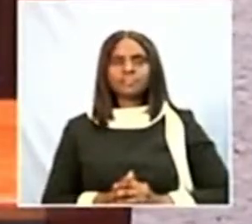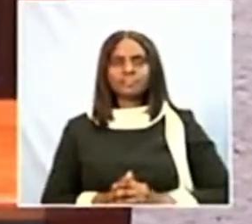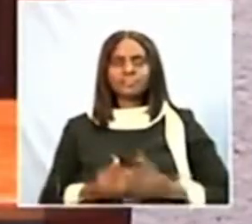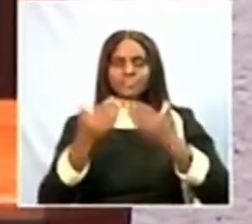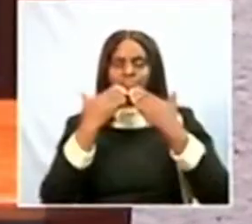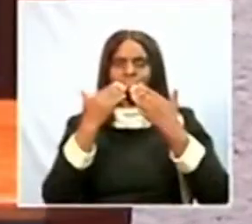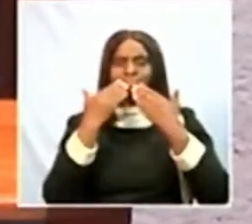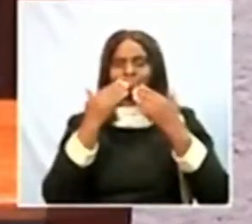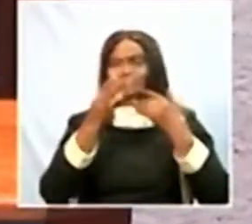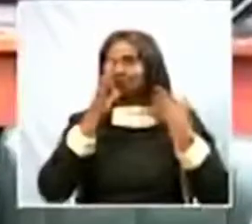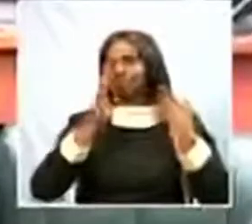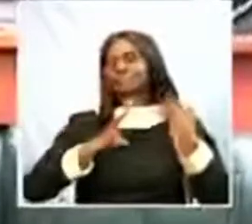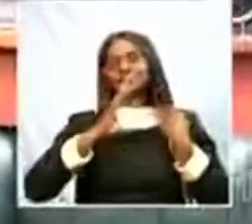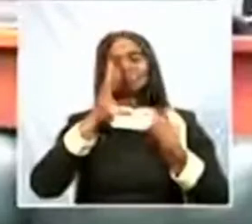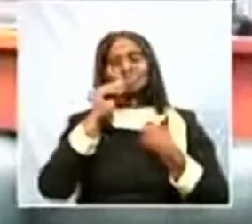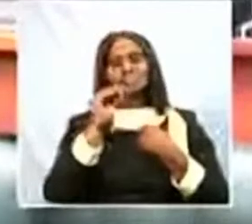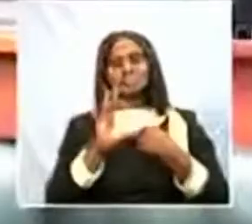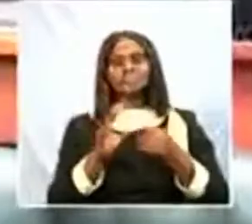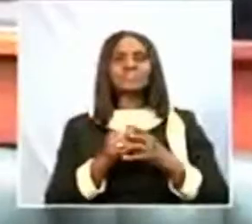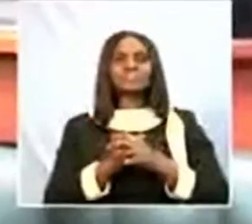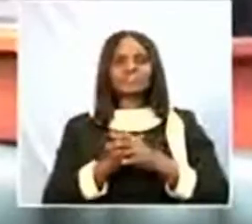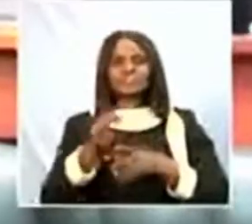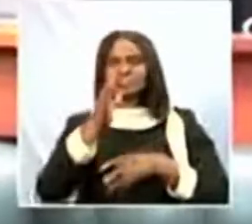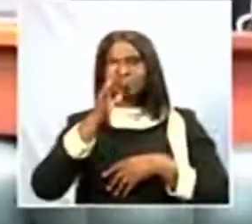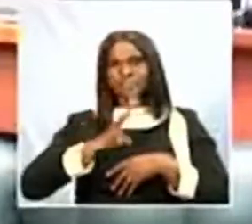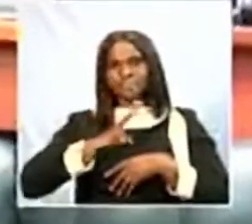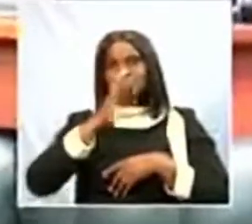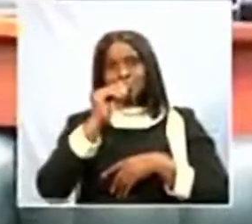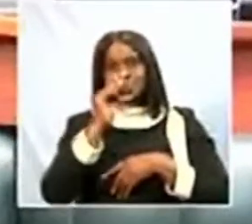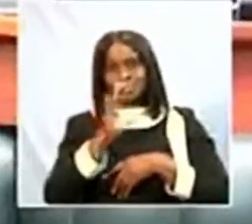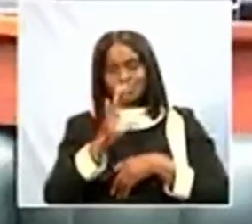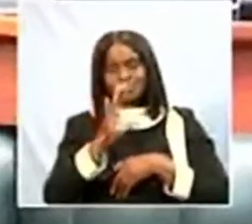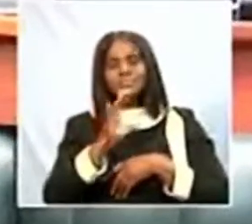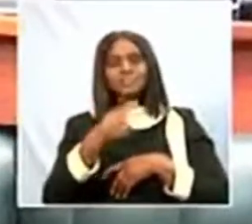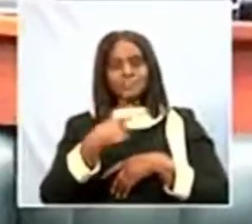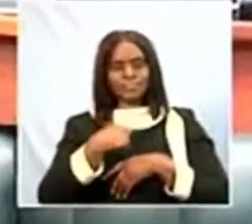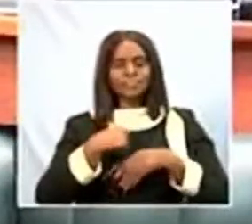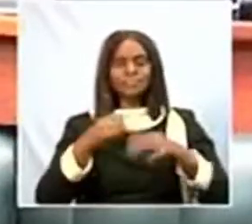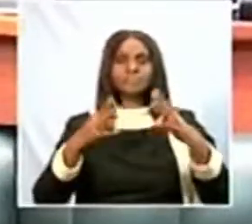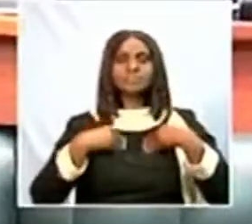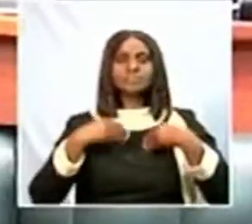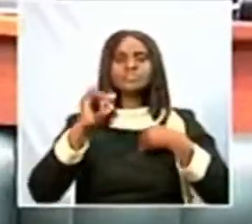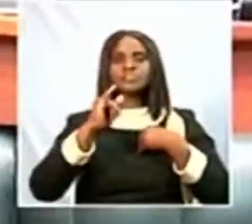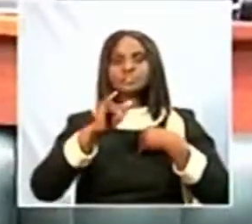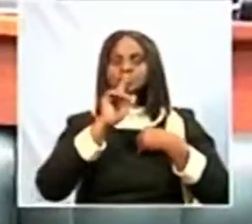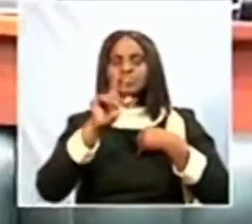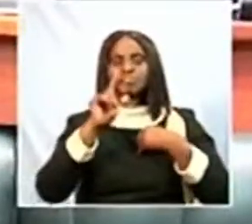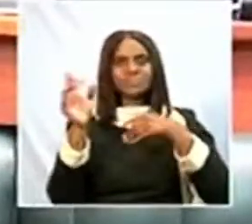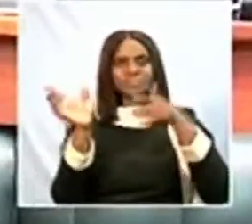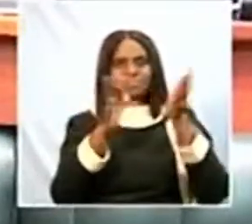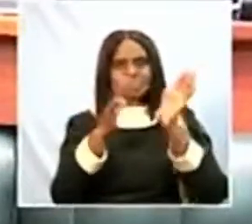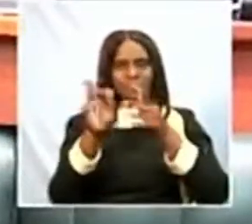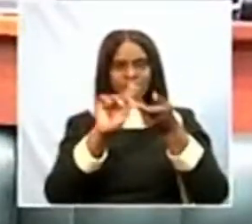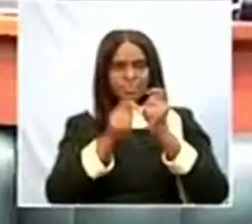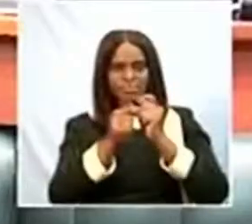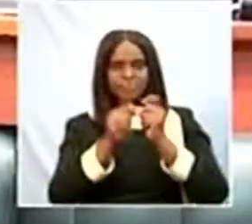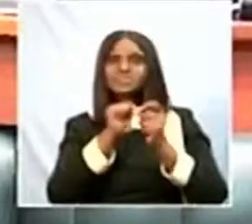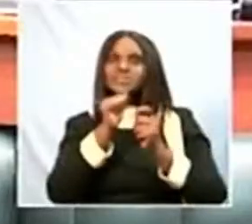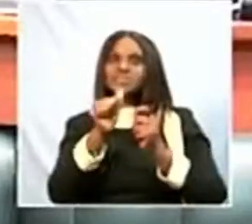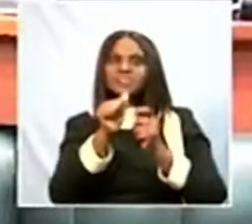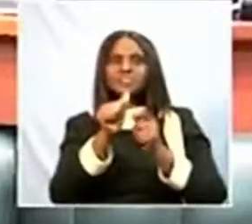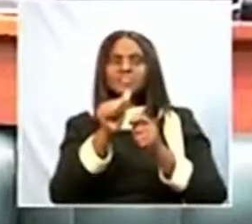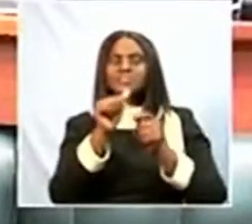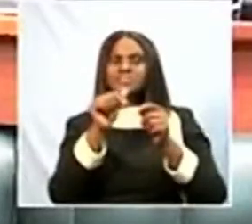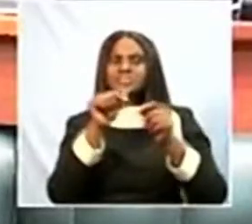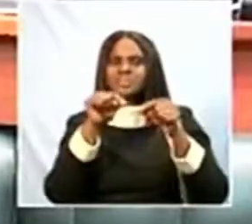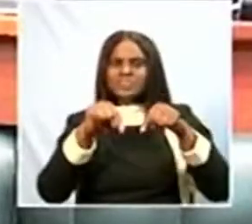Thank you, Madam Speaker. Madam Speaker, I acknowledge the fact that climate change is not a local issue but a